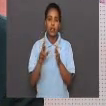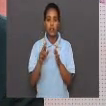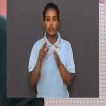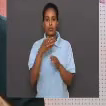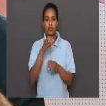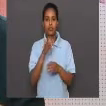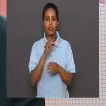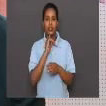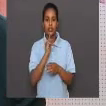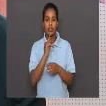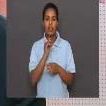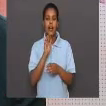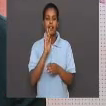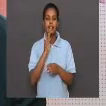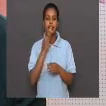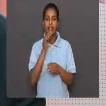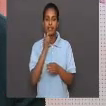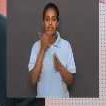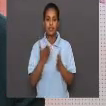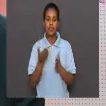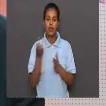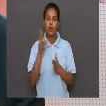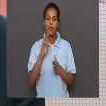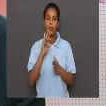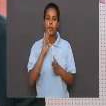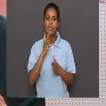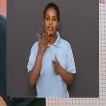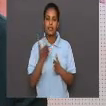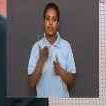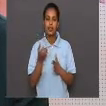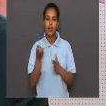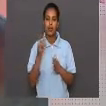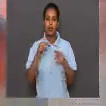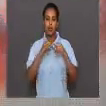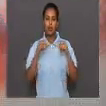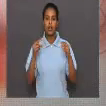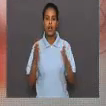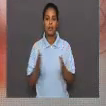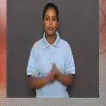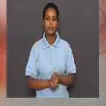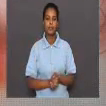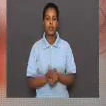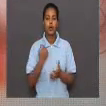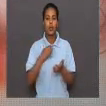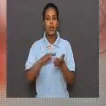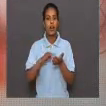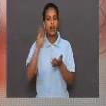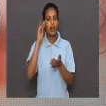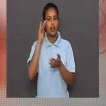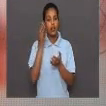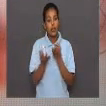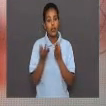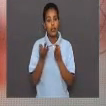solution is acidic, basic, or neutral. We learned that